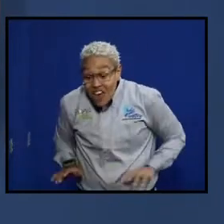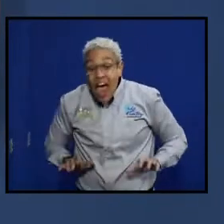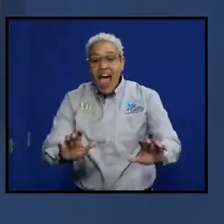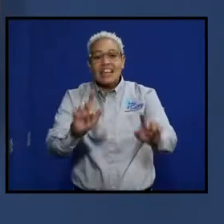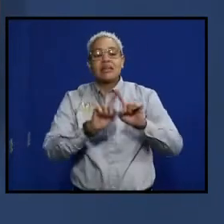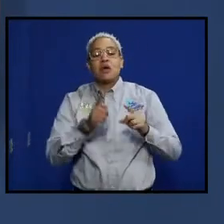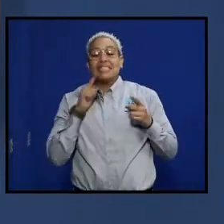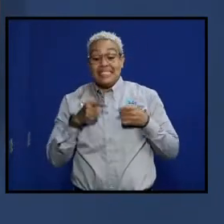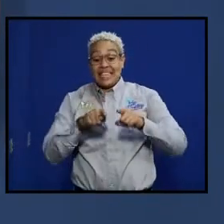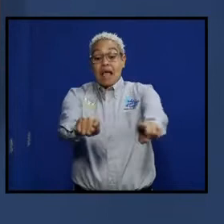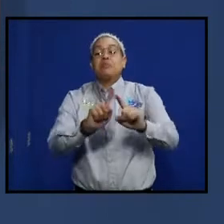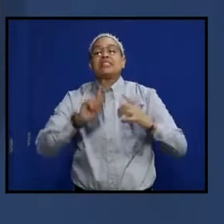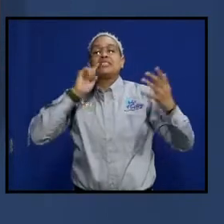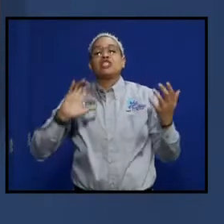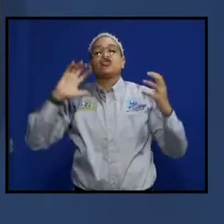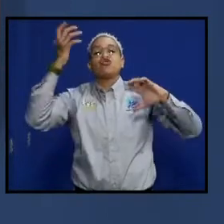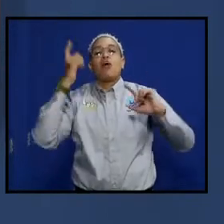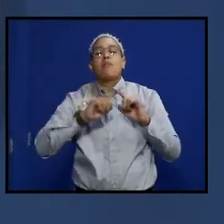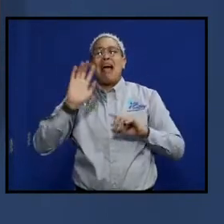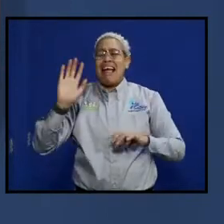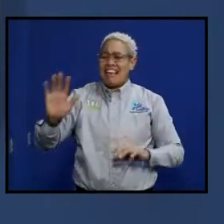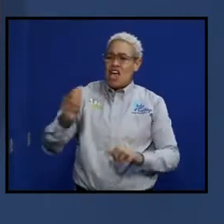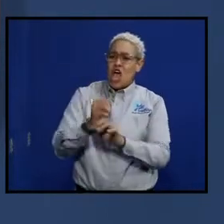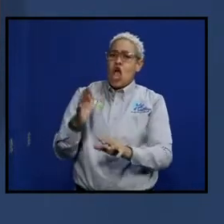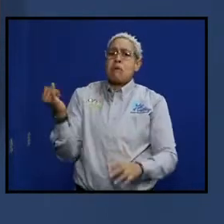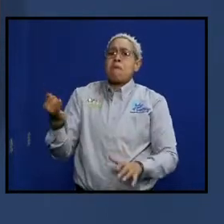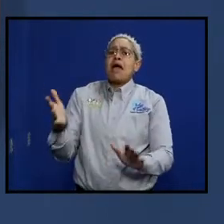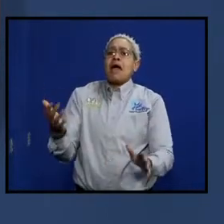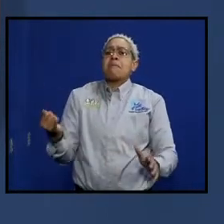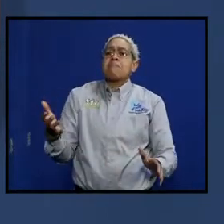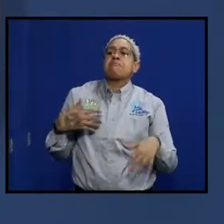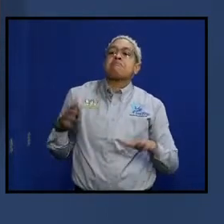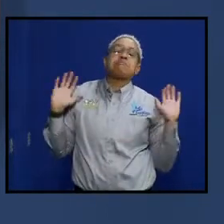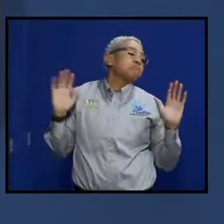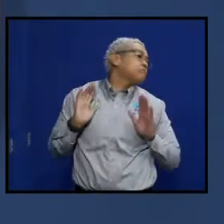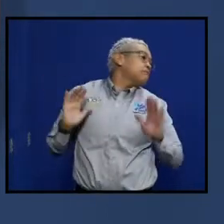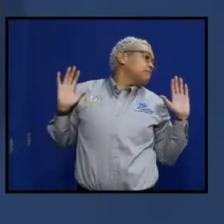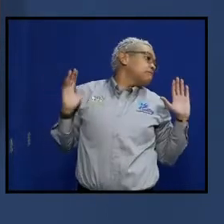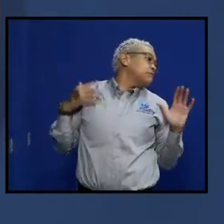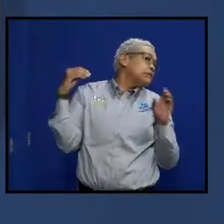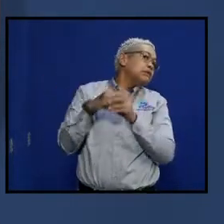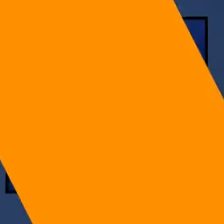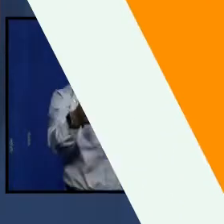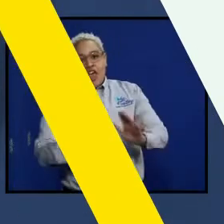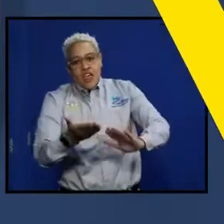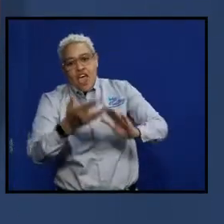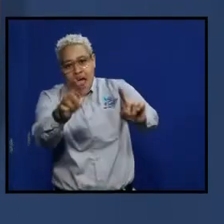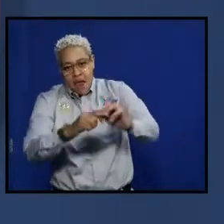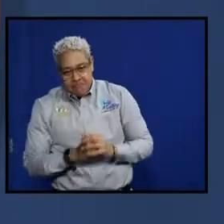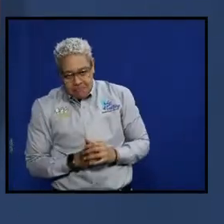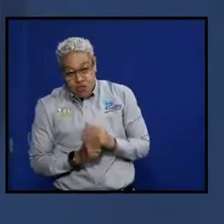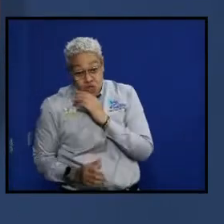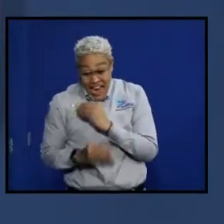simultaneously disrupt and deter criminals and gangsters as far as the emergency powers allow us to. Even so,